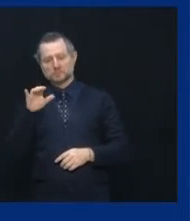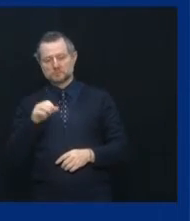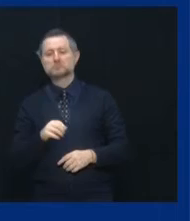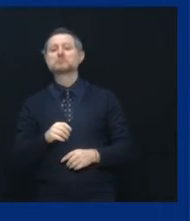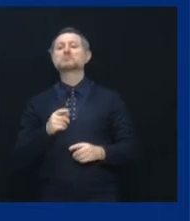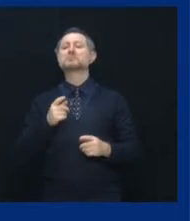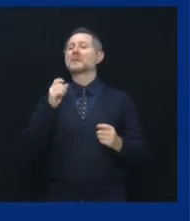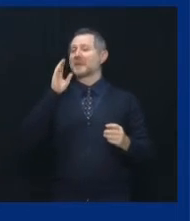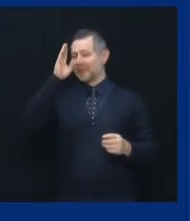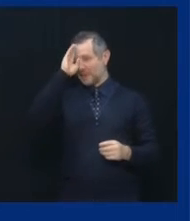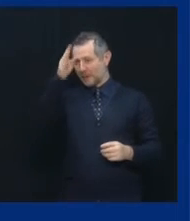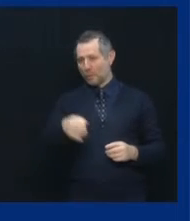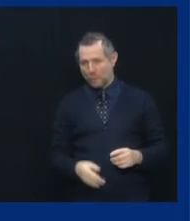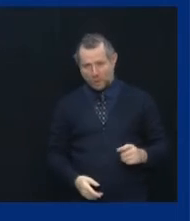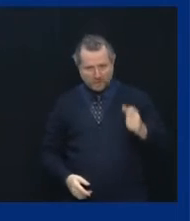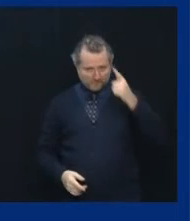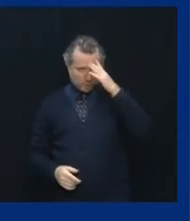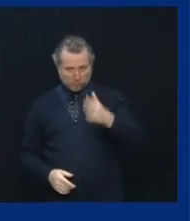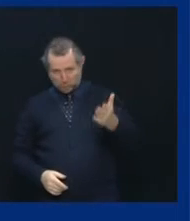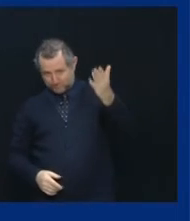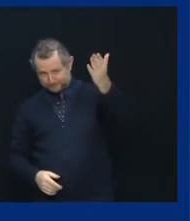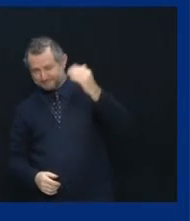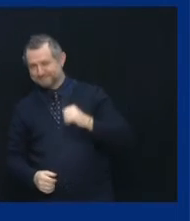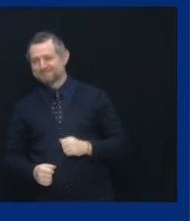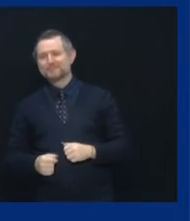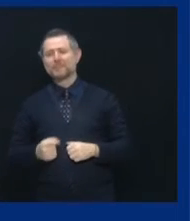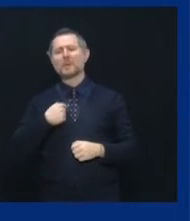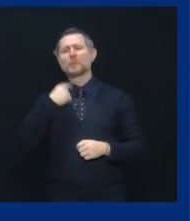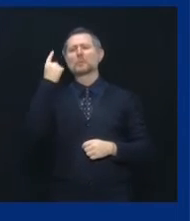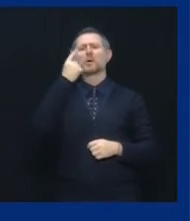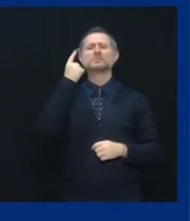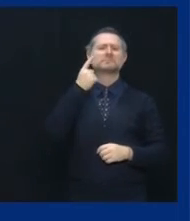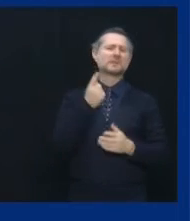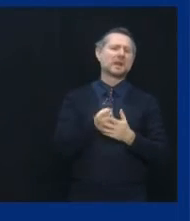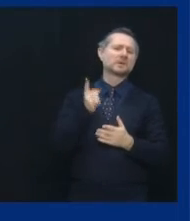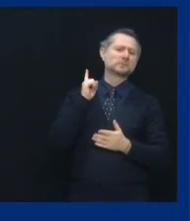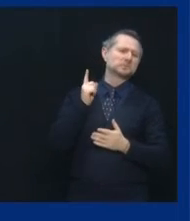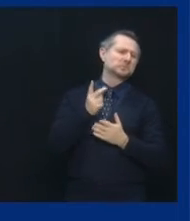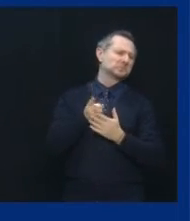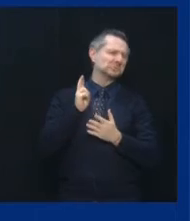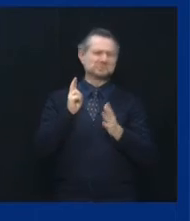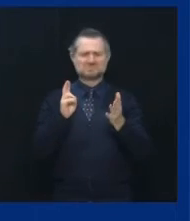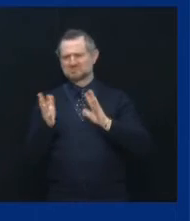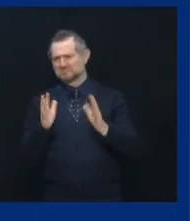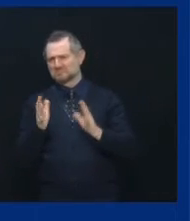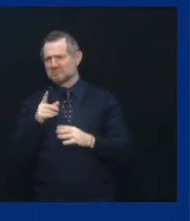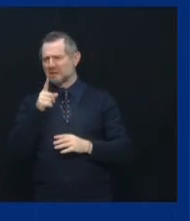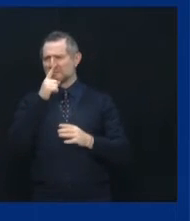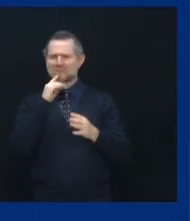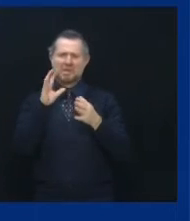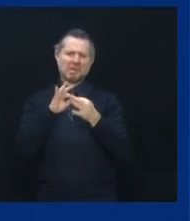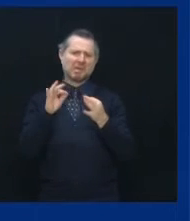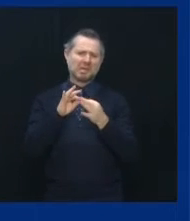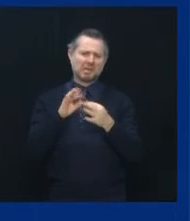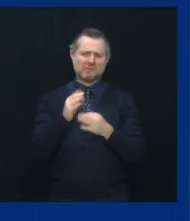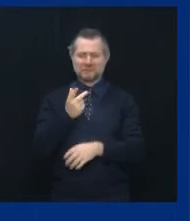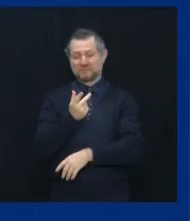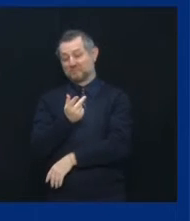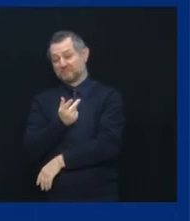Yeah, hi, Governor. Just wondering, a week and a half ago, you had talked about a vaccination